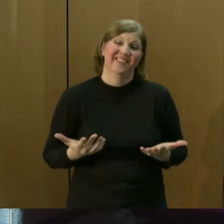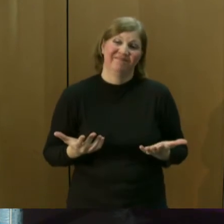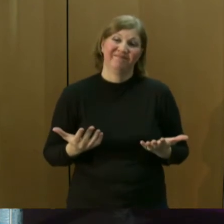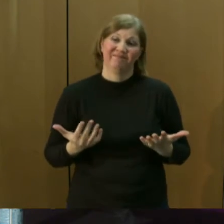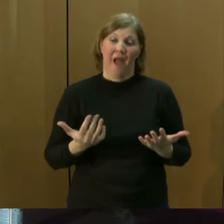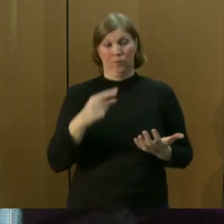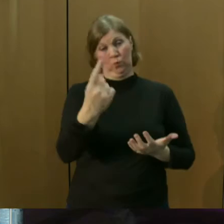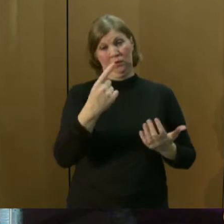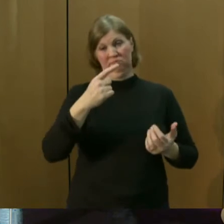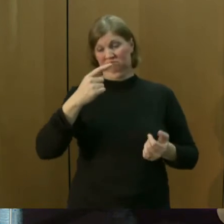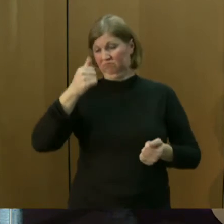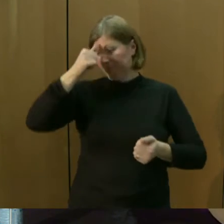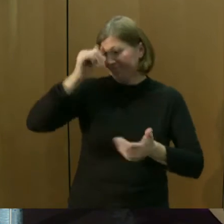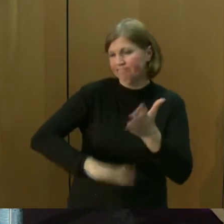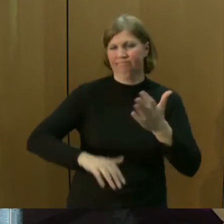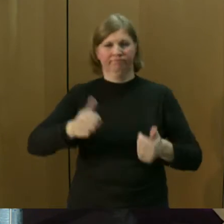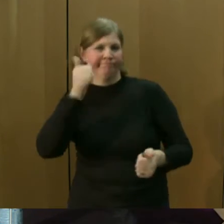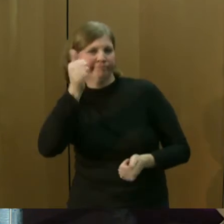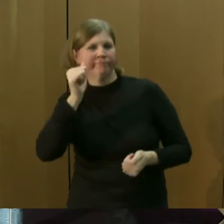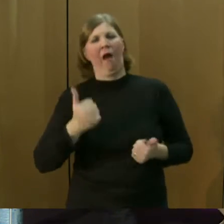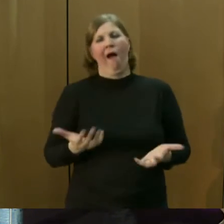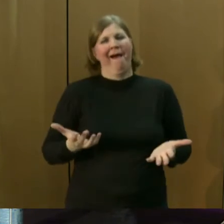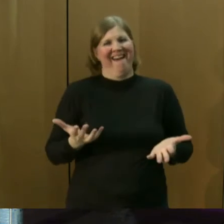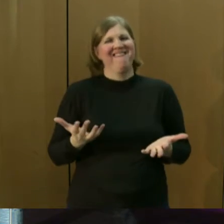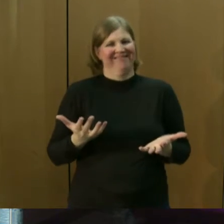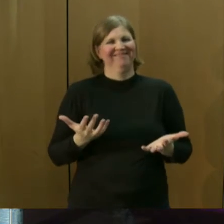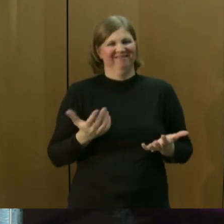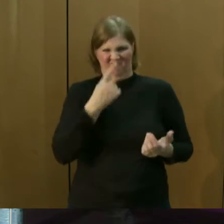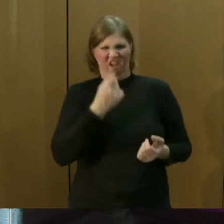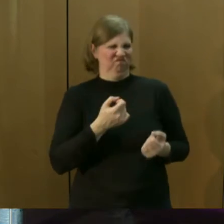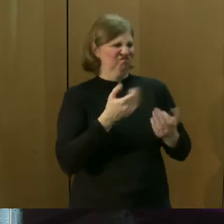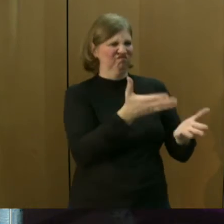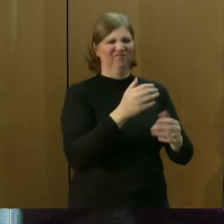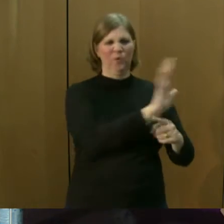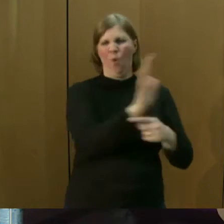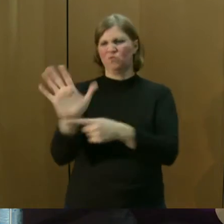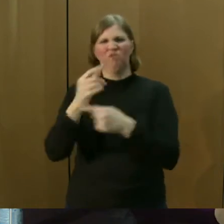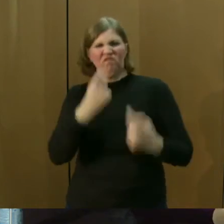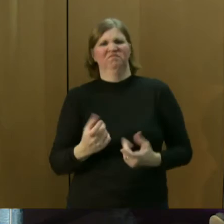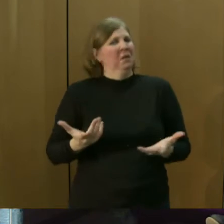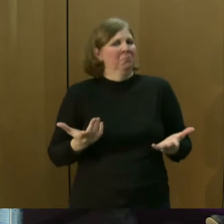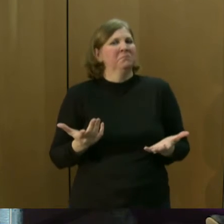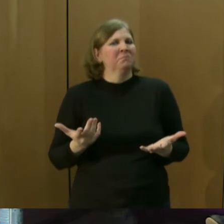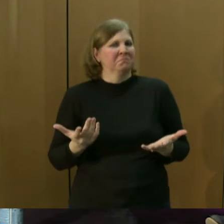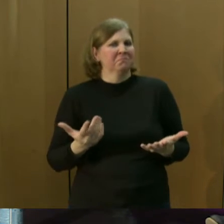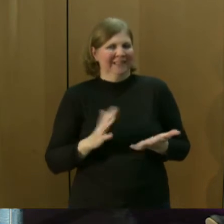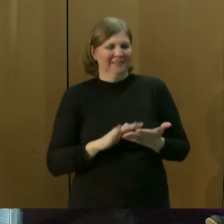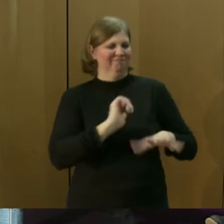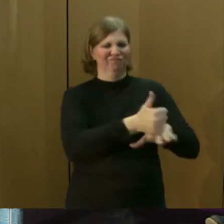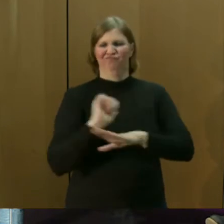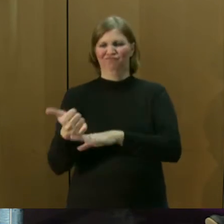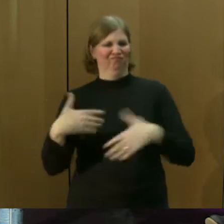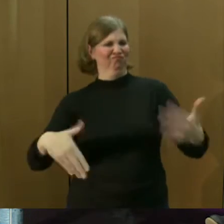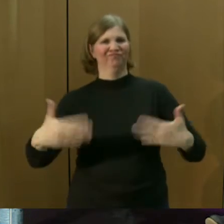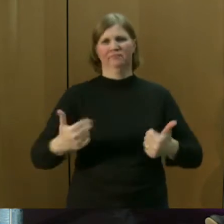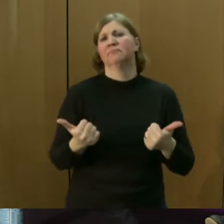2 pieces that you're very comfortable with, very familiar with, it's a good company that works well together, it's probably fine. If it's a new company and both pieces of